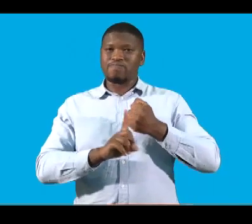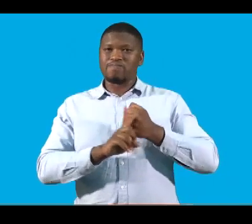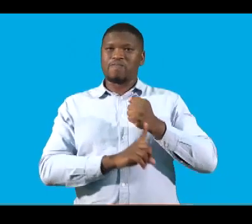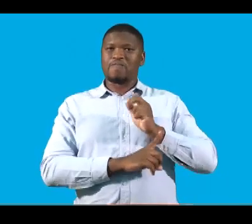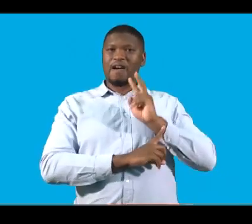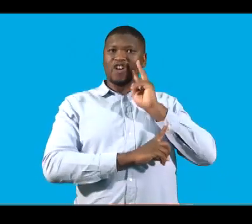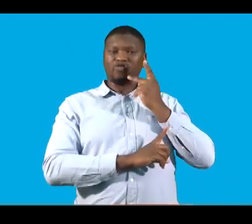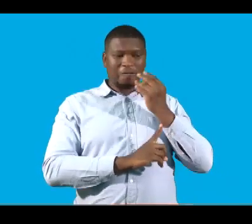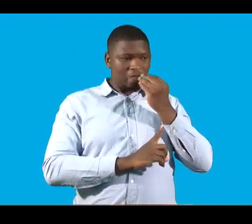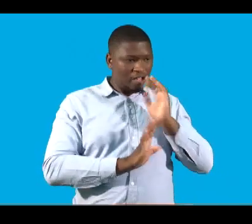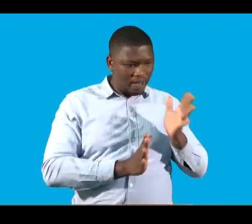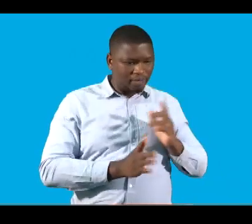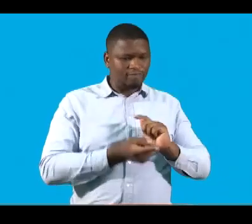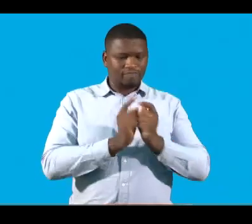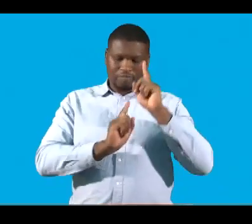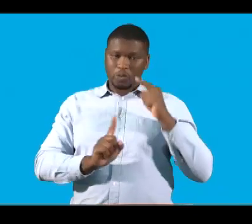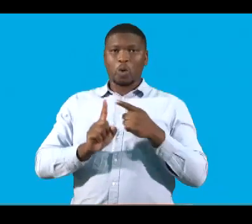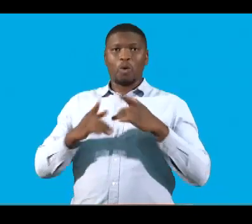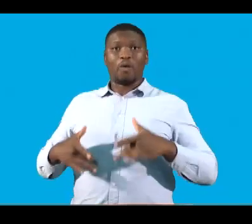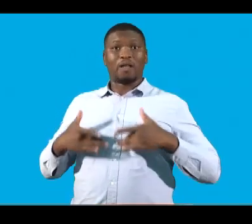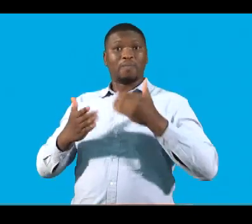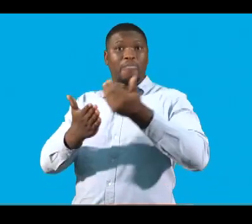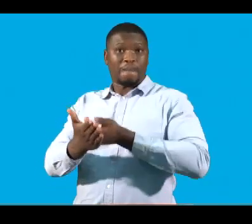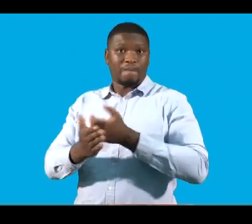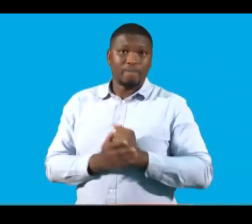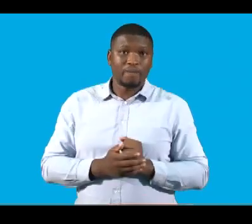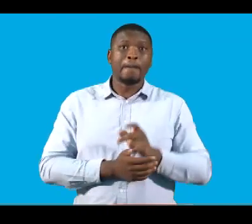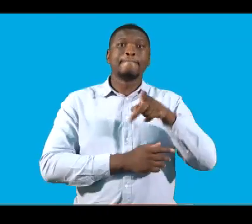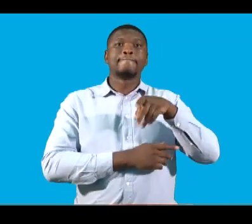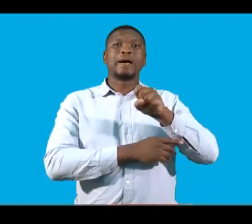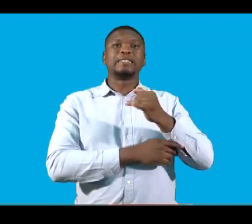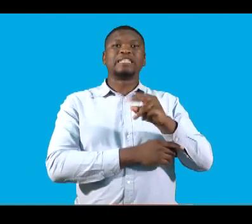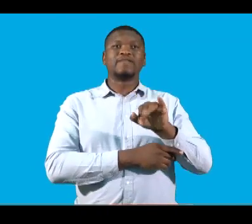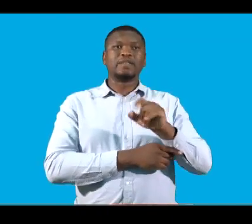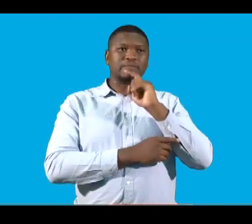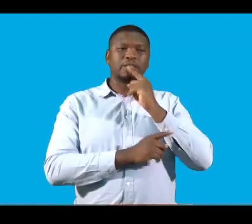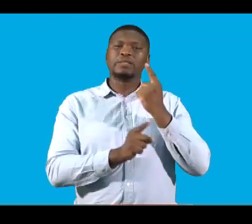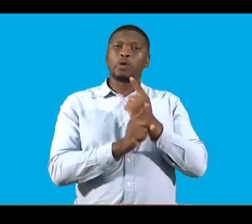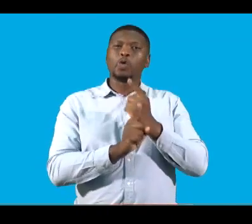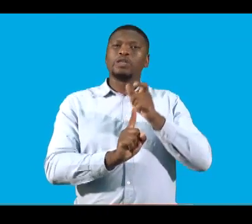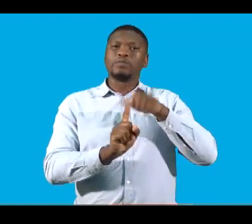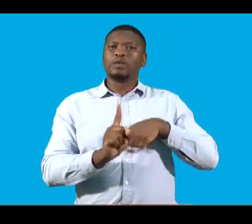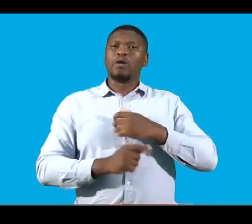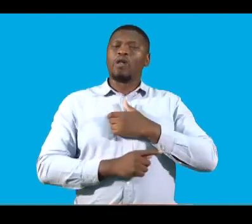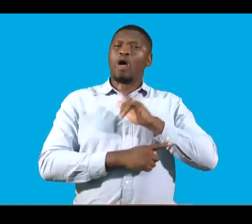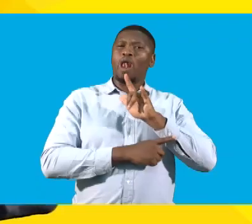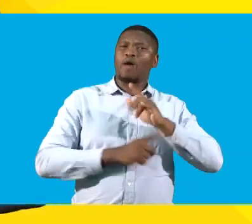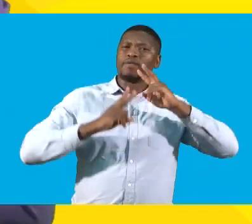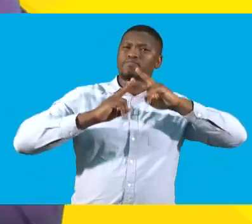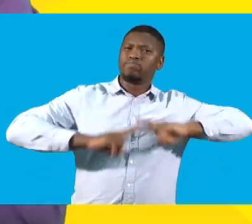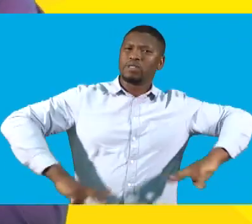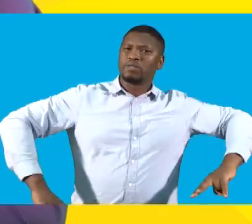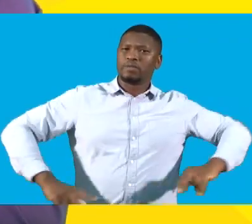pacifist and vegetarian to survive his ordeal at sea. A pacifist is someone who loves peace,